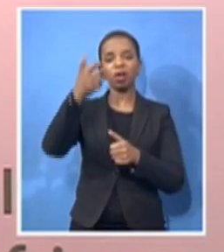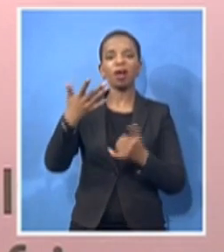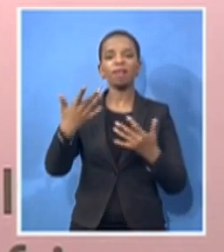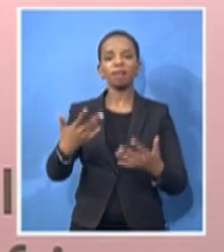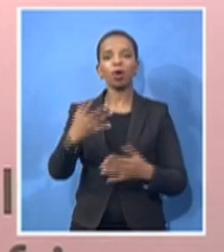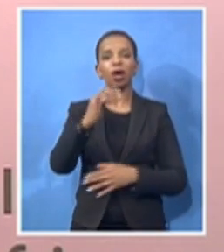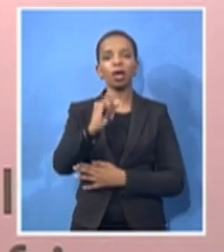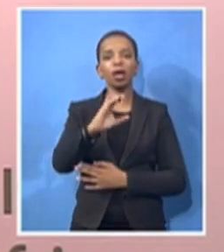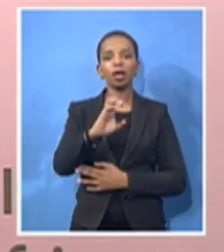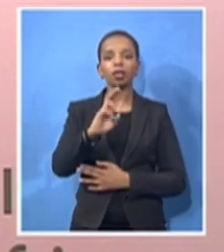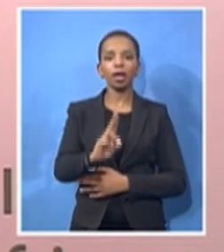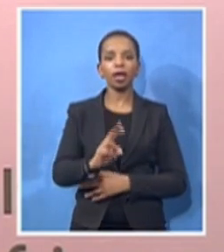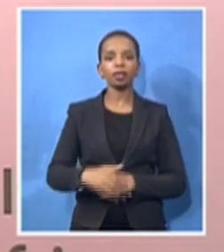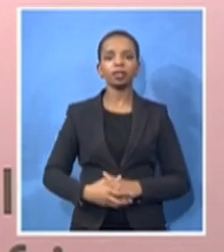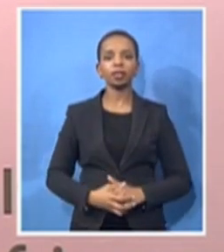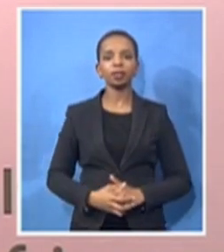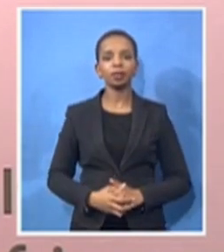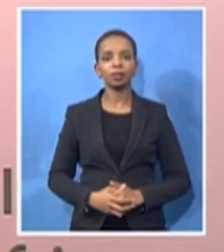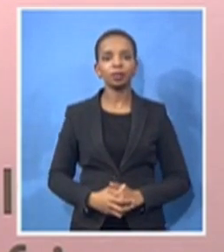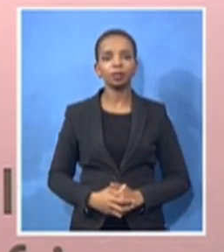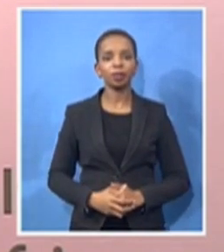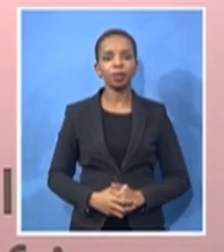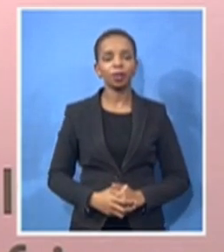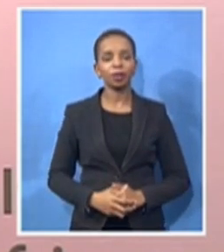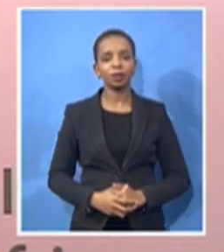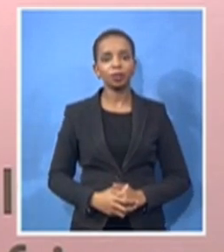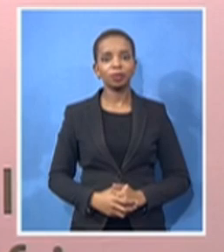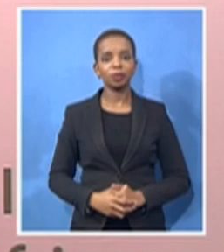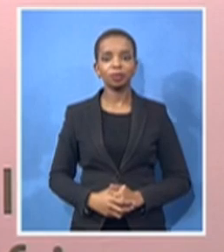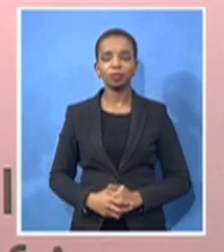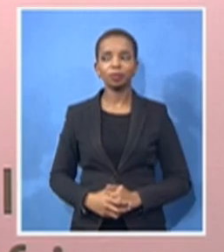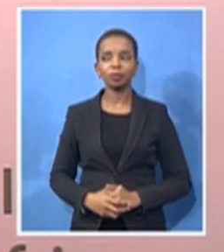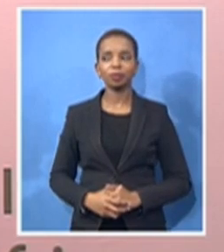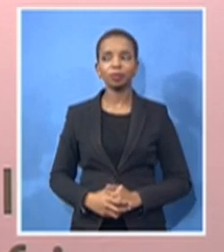staff in Baragwanath,